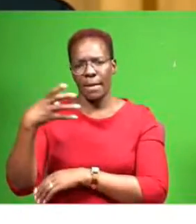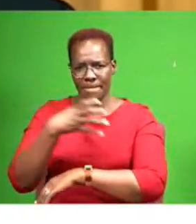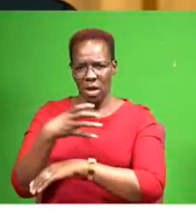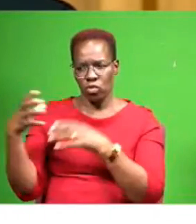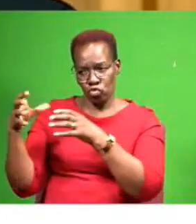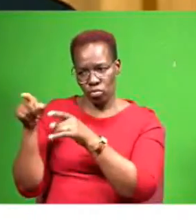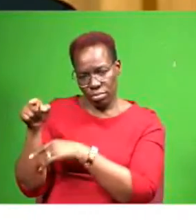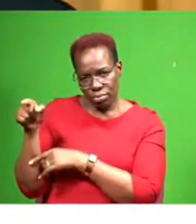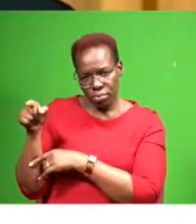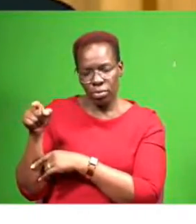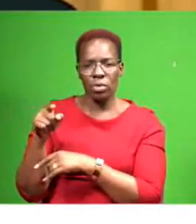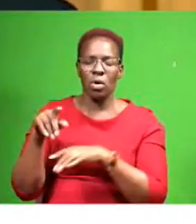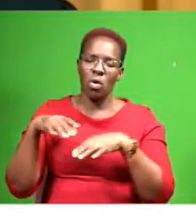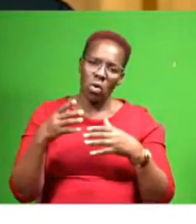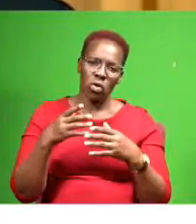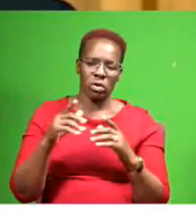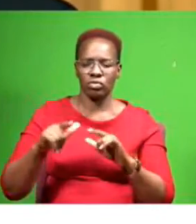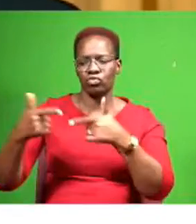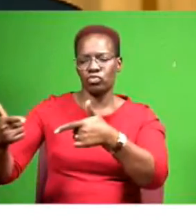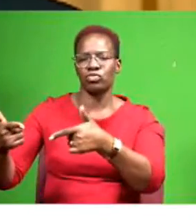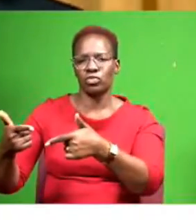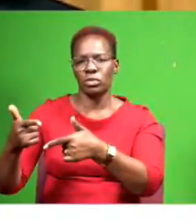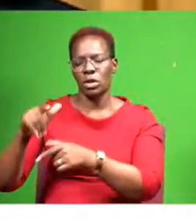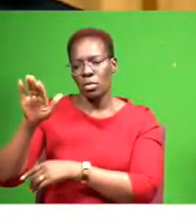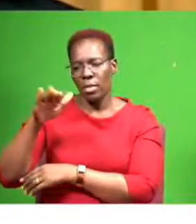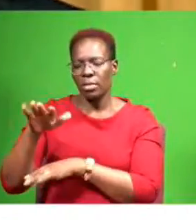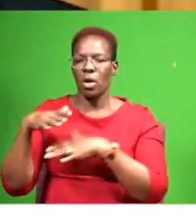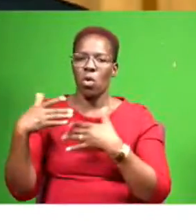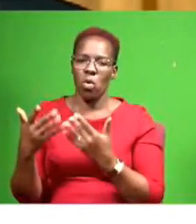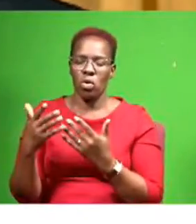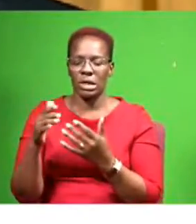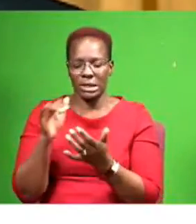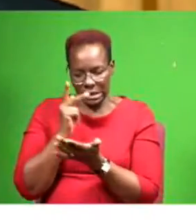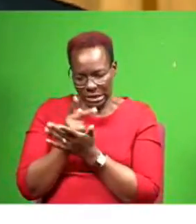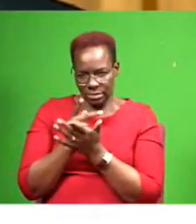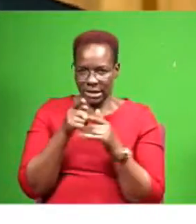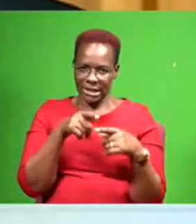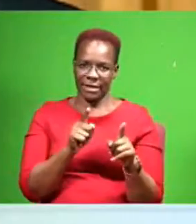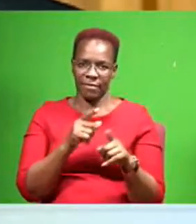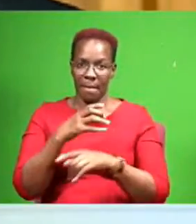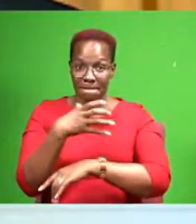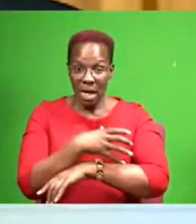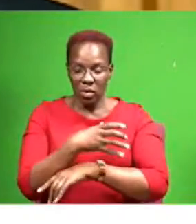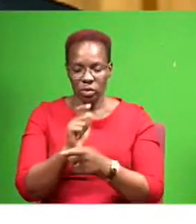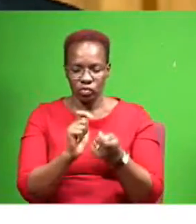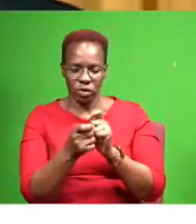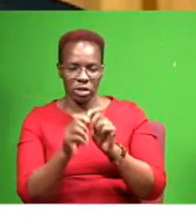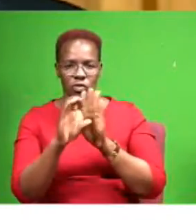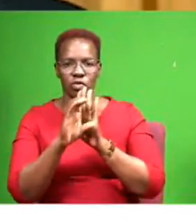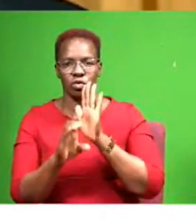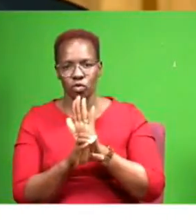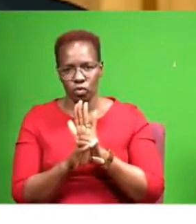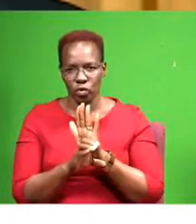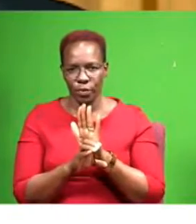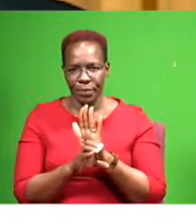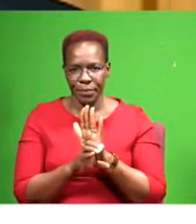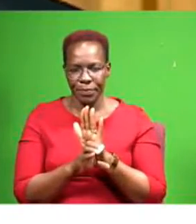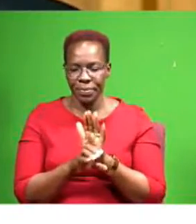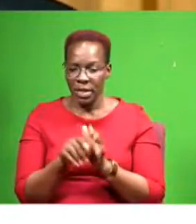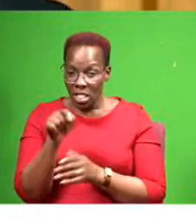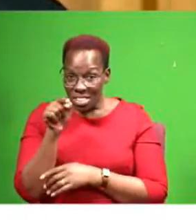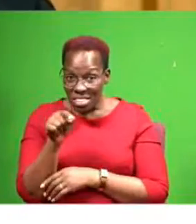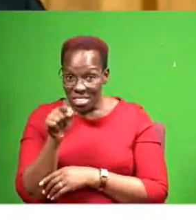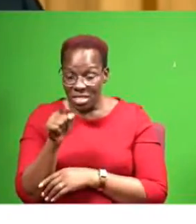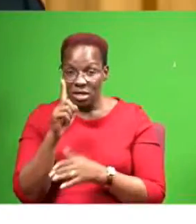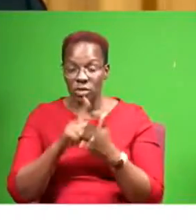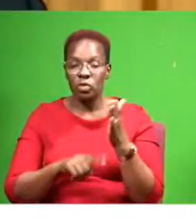either delegating to Parliament or reserving to themselves the power to amend the Constitution. This is what